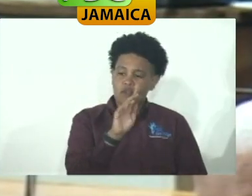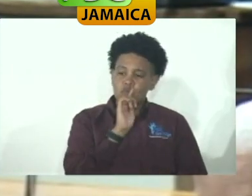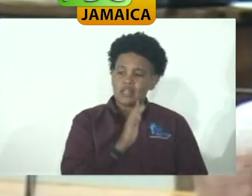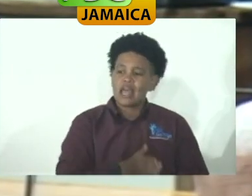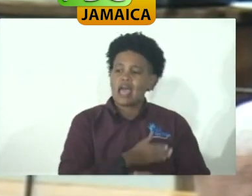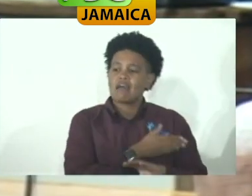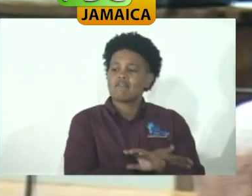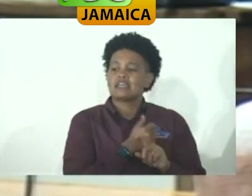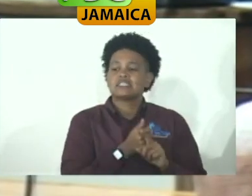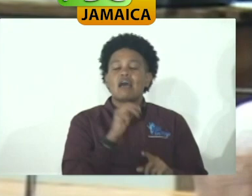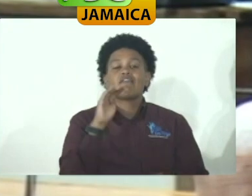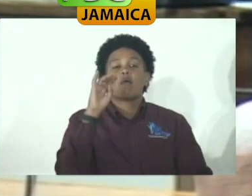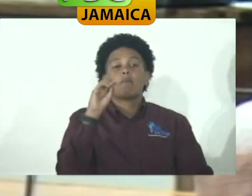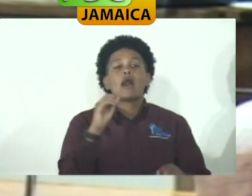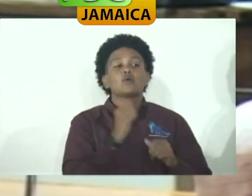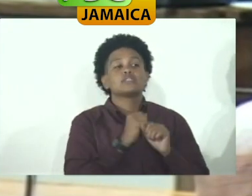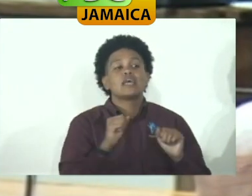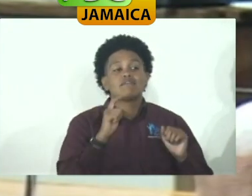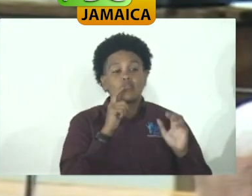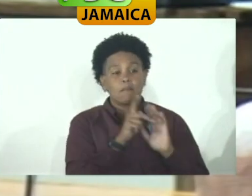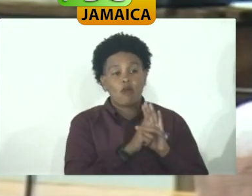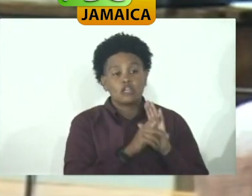the biosafety policy for Jamaica,